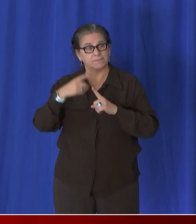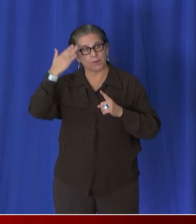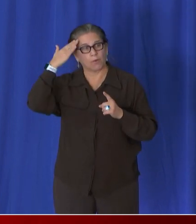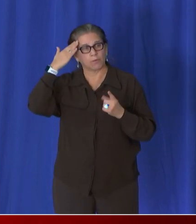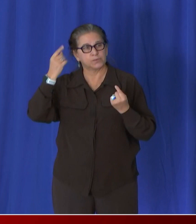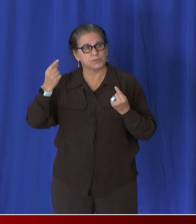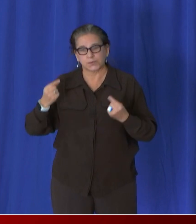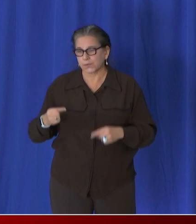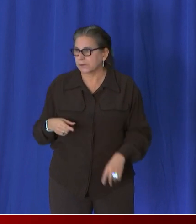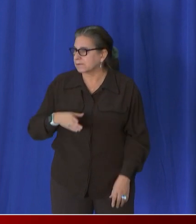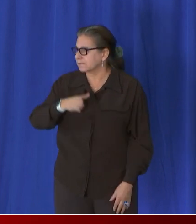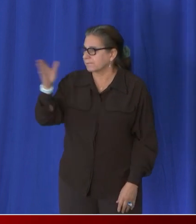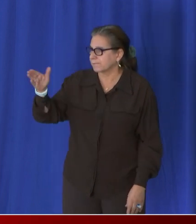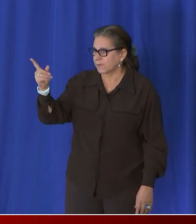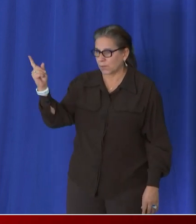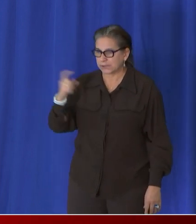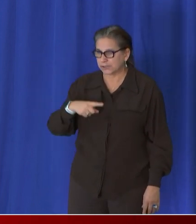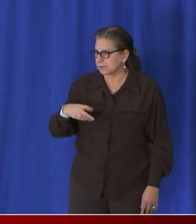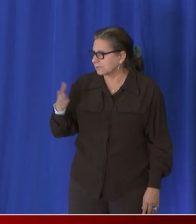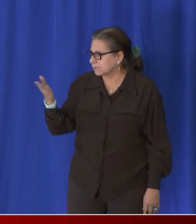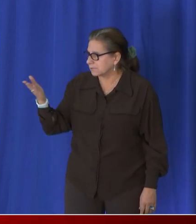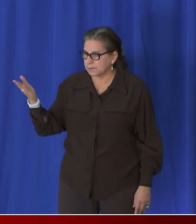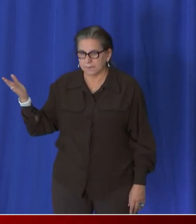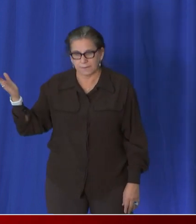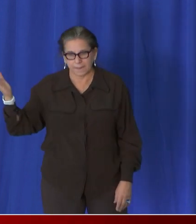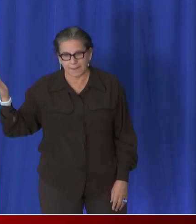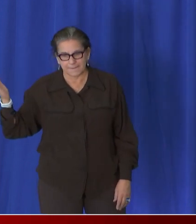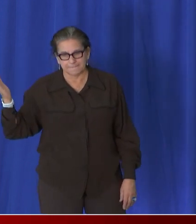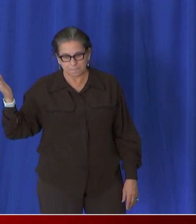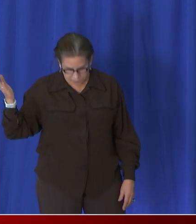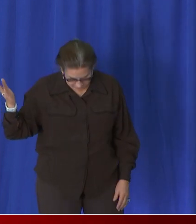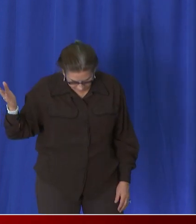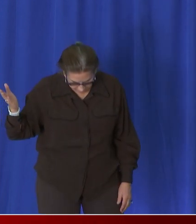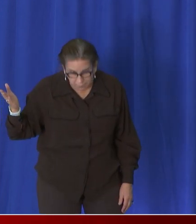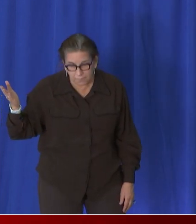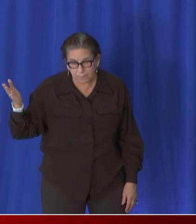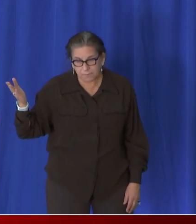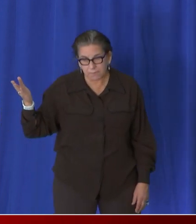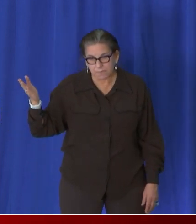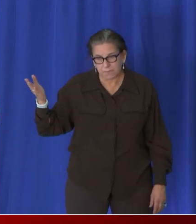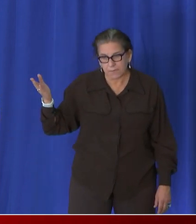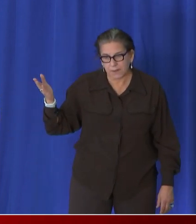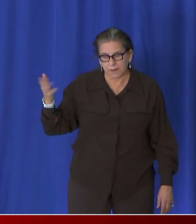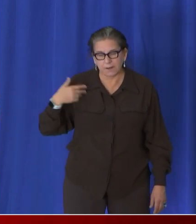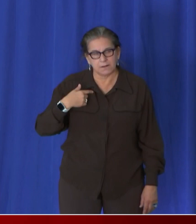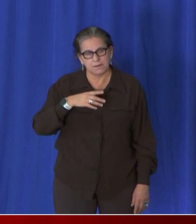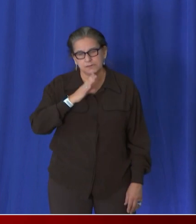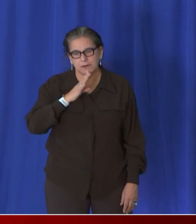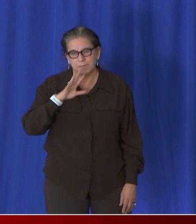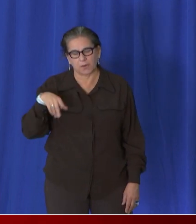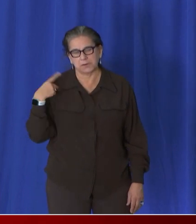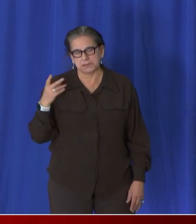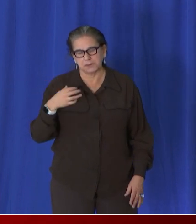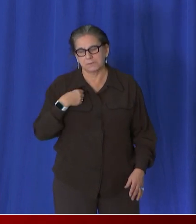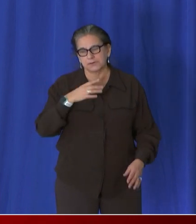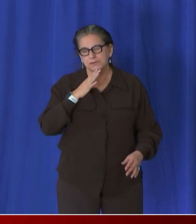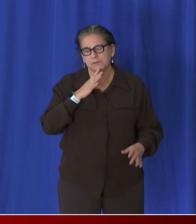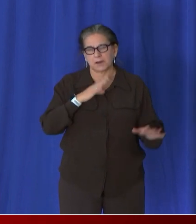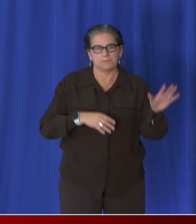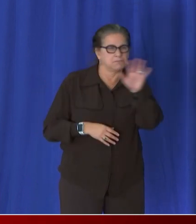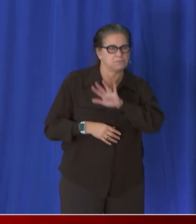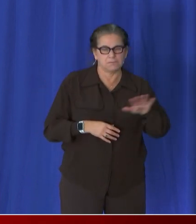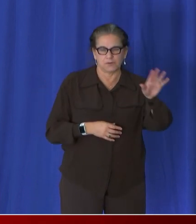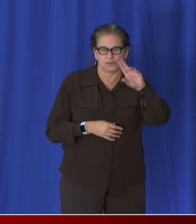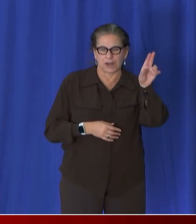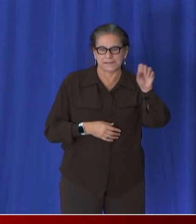is the nation's capital, which welcomes not only people from the region, but people all across the country in places that don't necessarily have the same vaccination rates. What